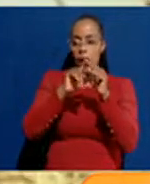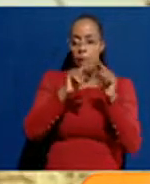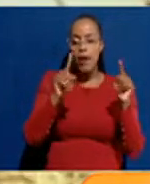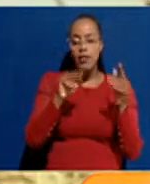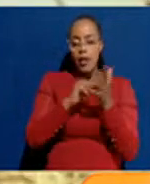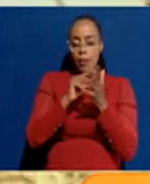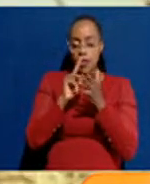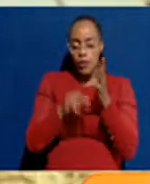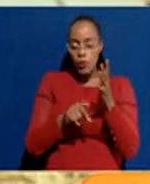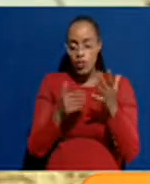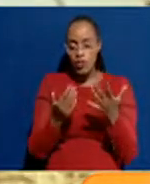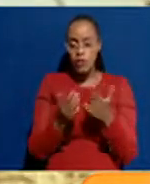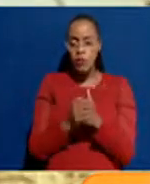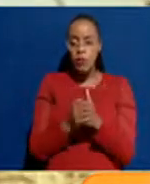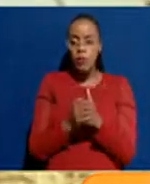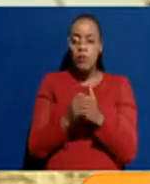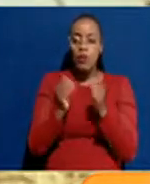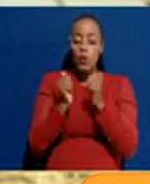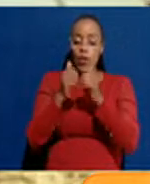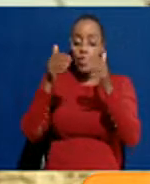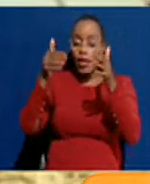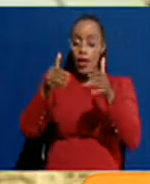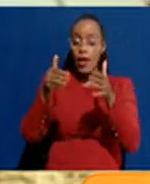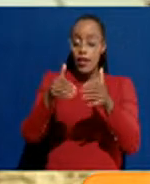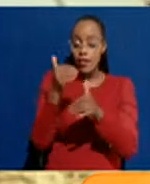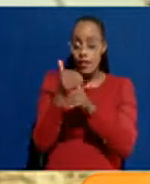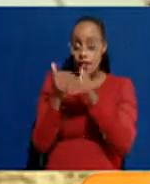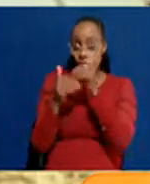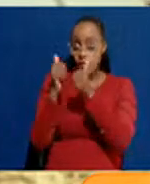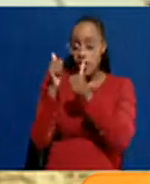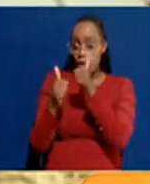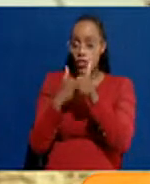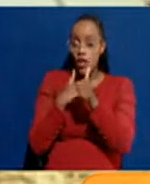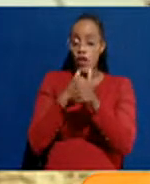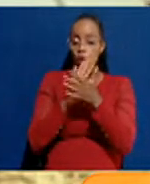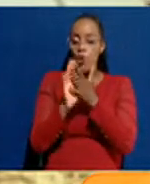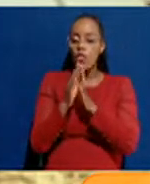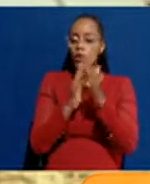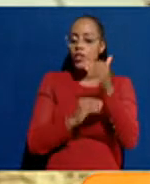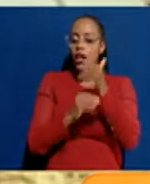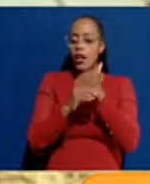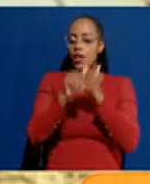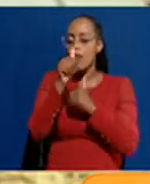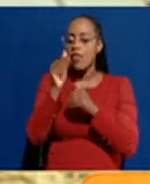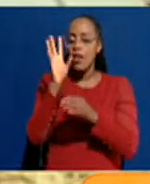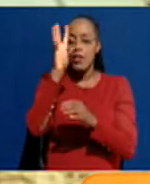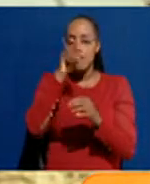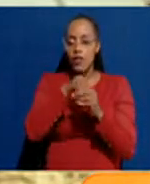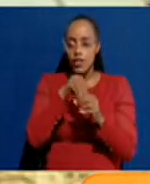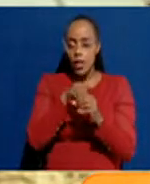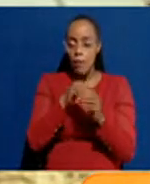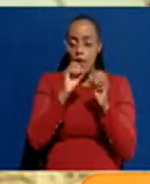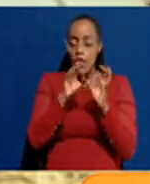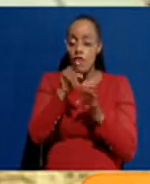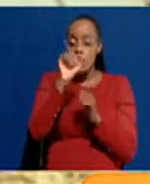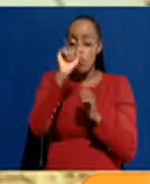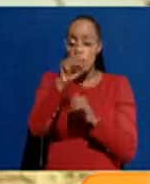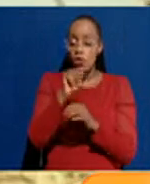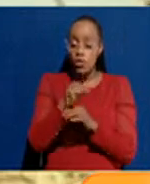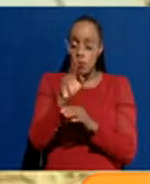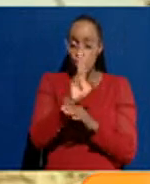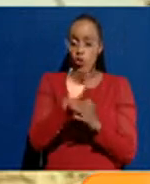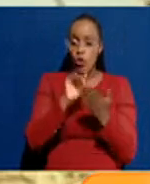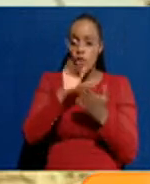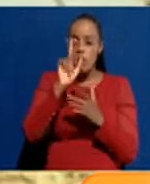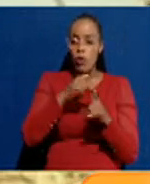meant, Sam, is with the current infrastructure, without adding any other investment, if you can consume more,